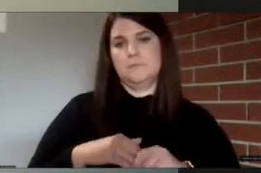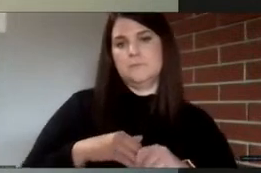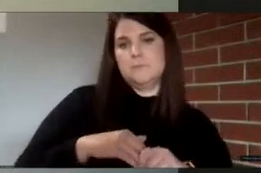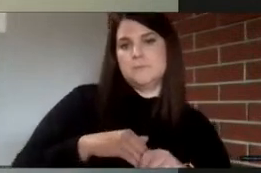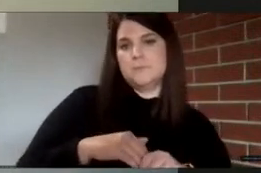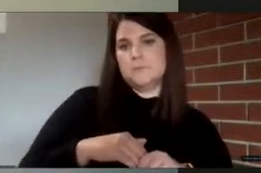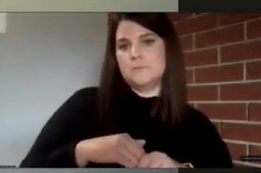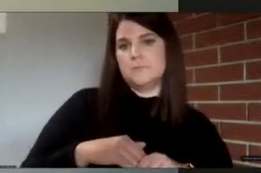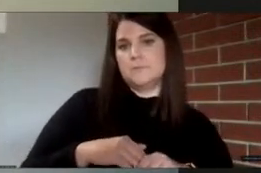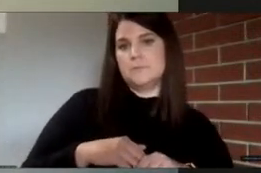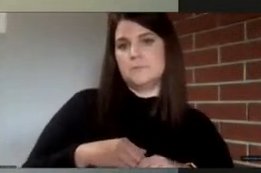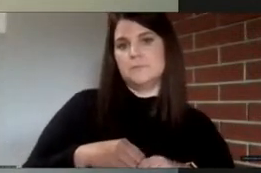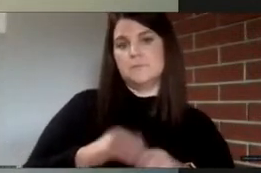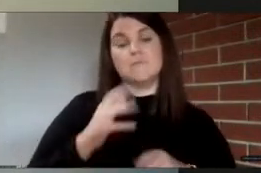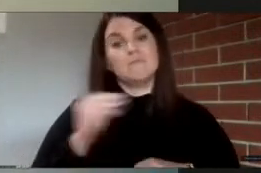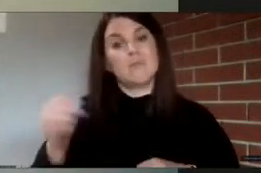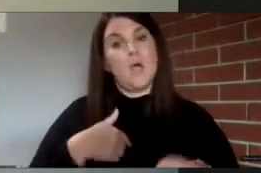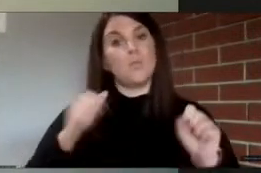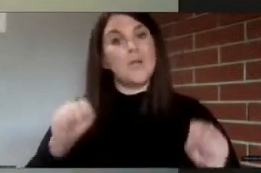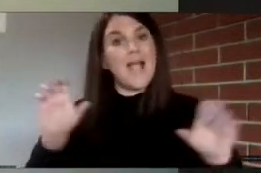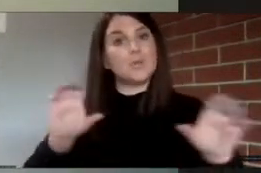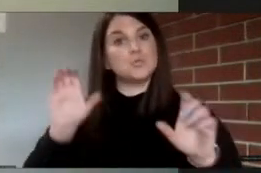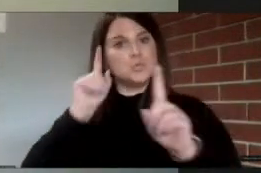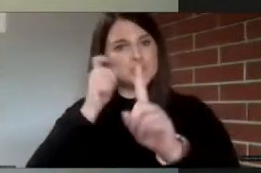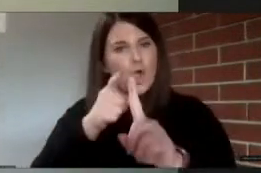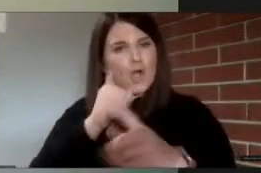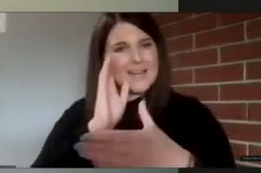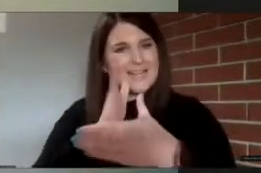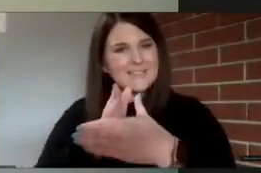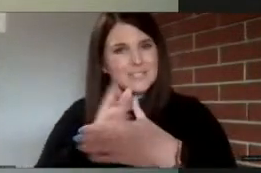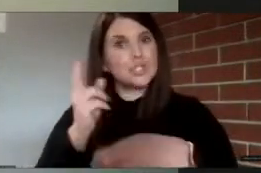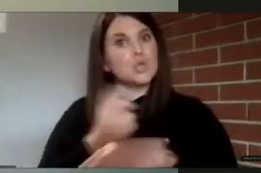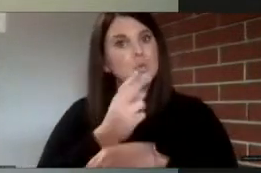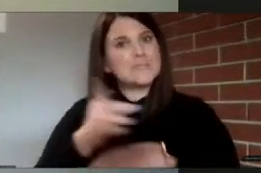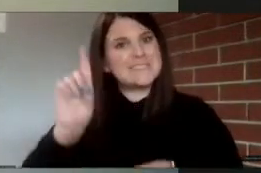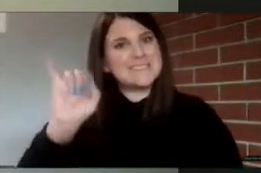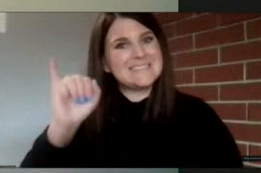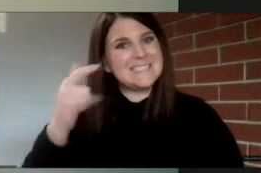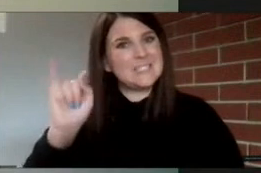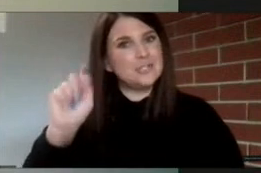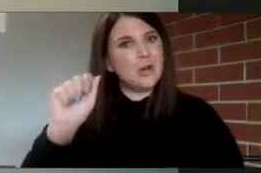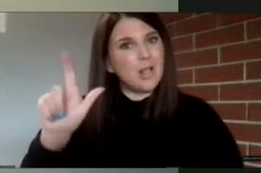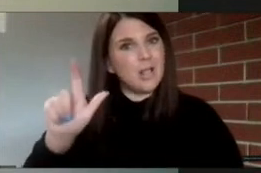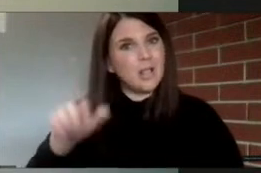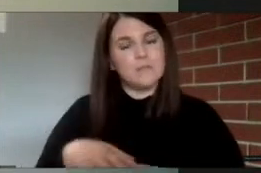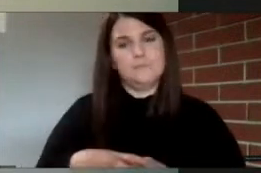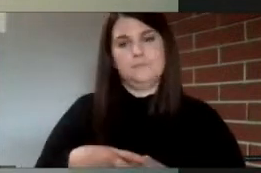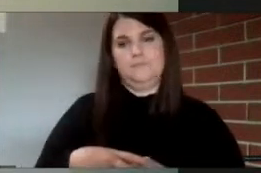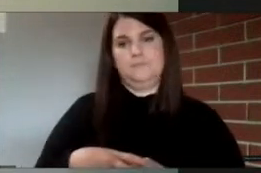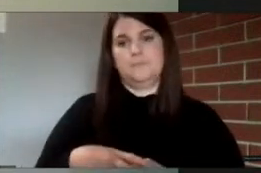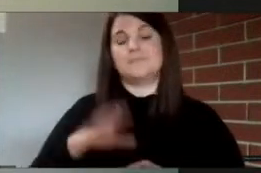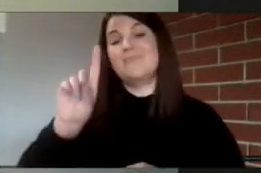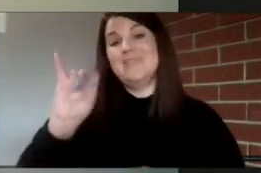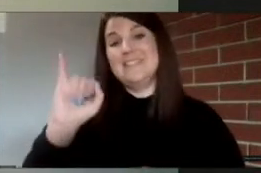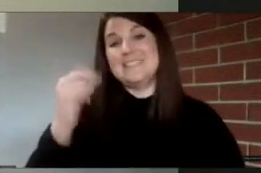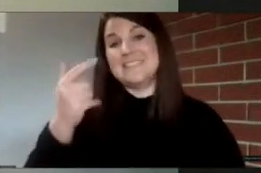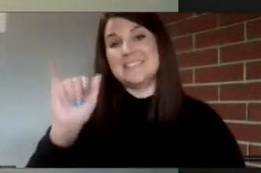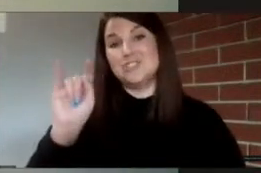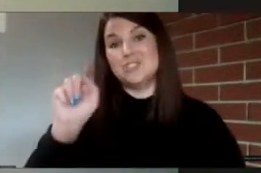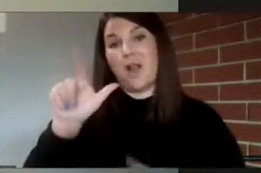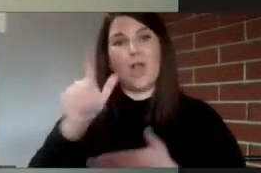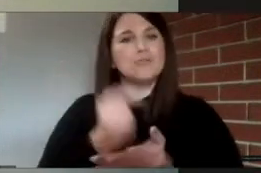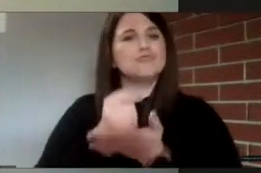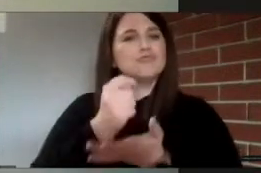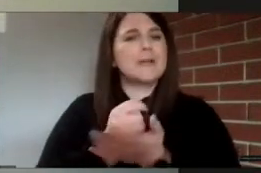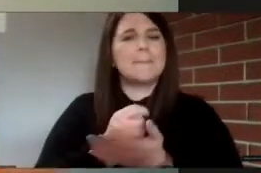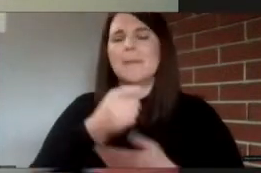Second, we can do targeted interventions using digital interventions. Now, look, digital treatment is not a panacea.